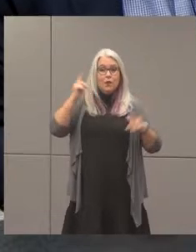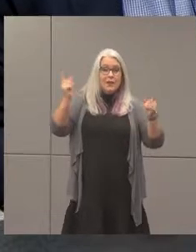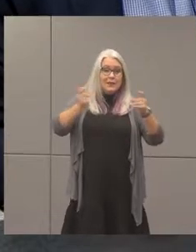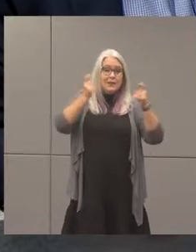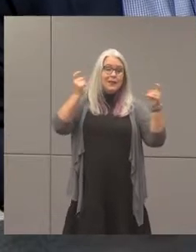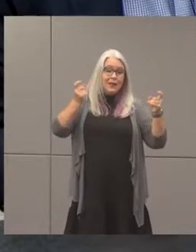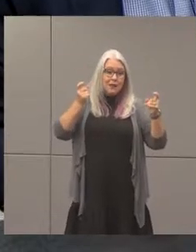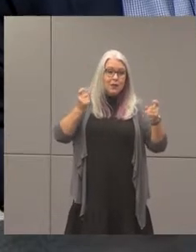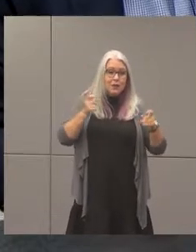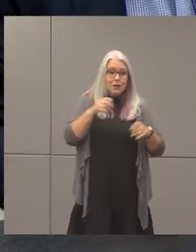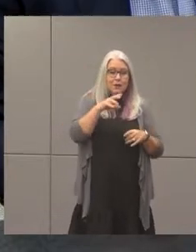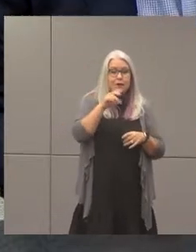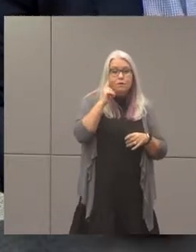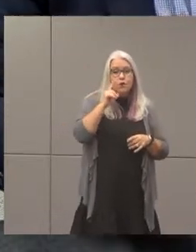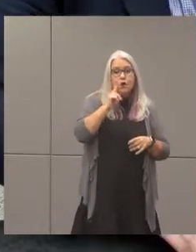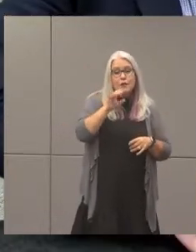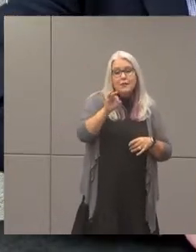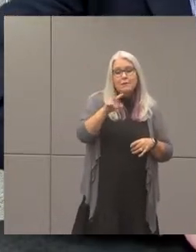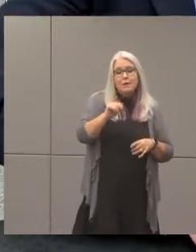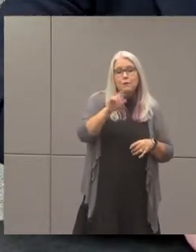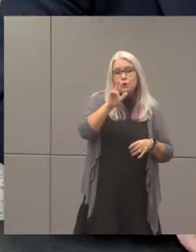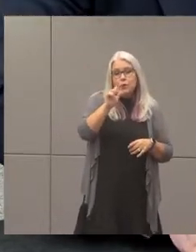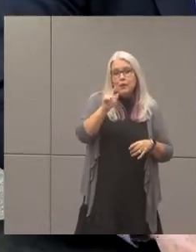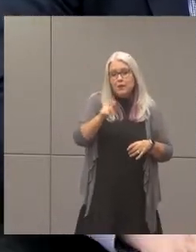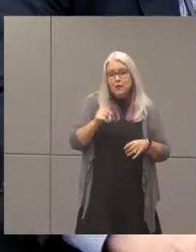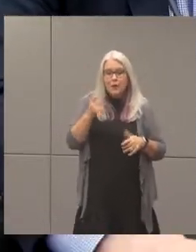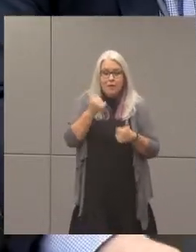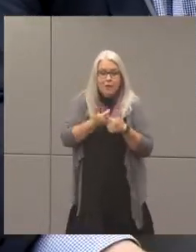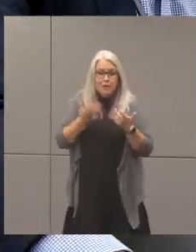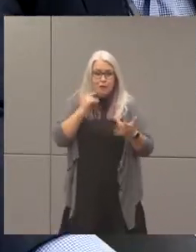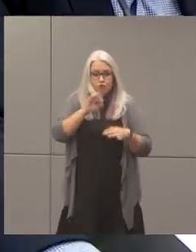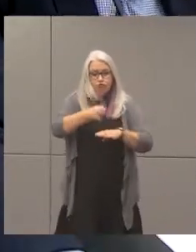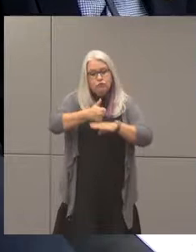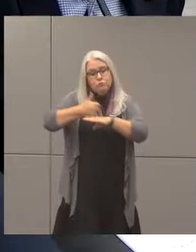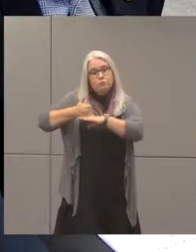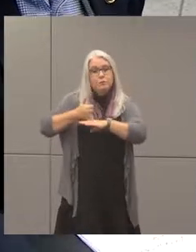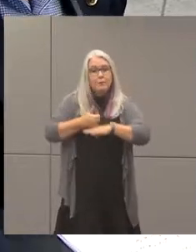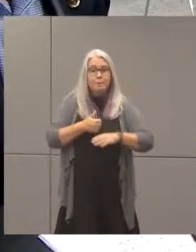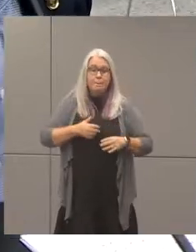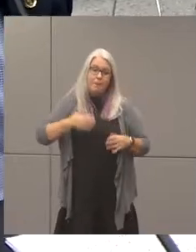on September the 23rd. Thank you. Thank you.